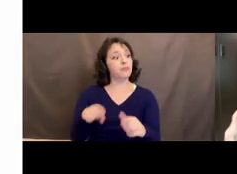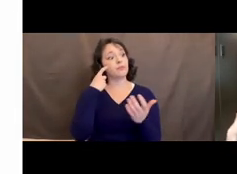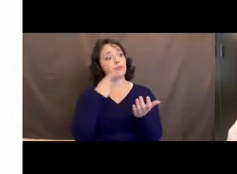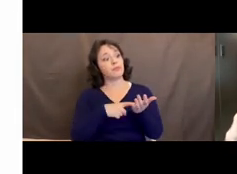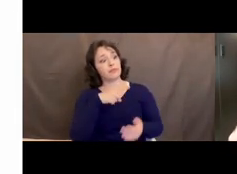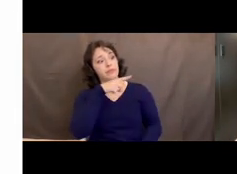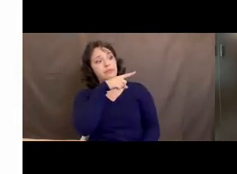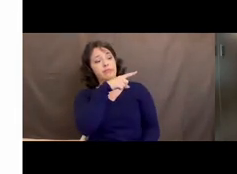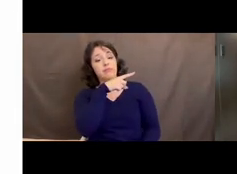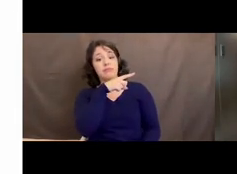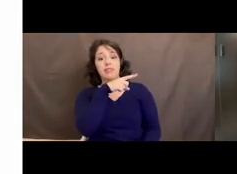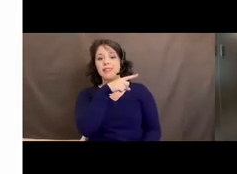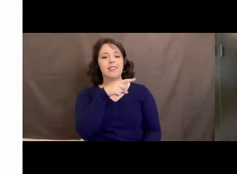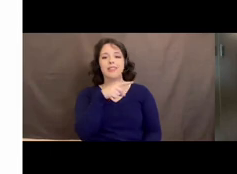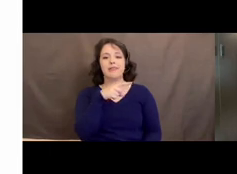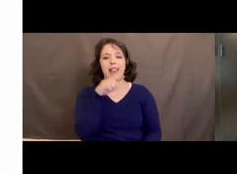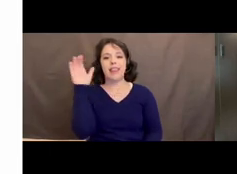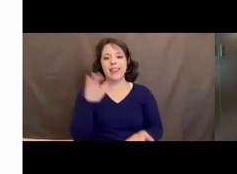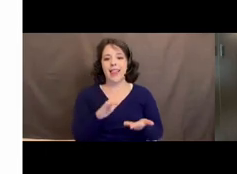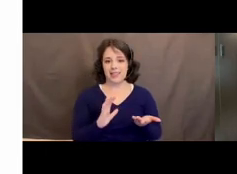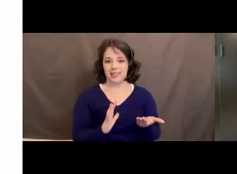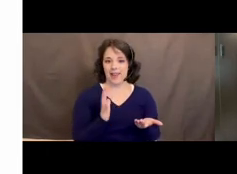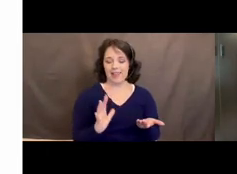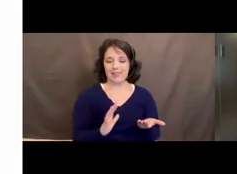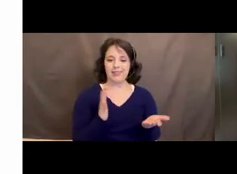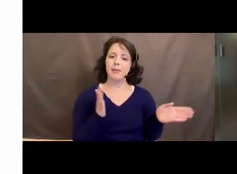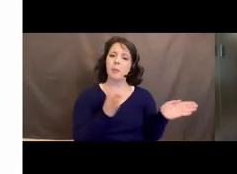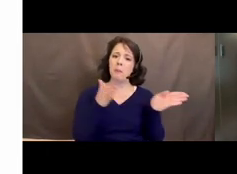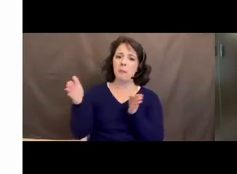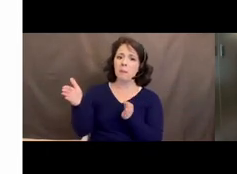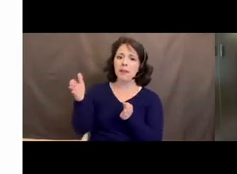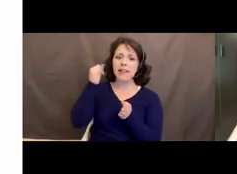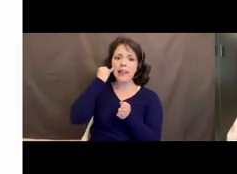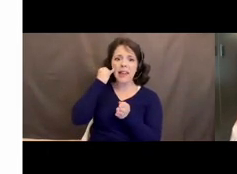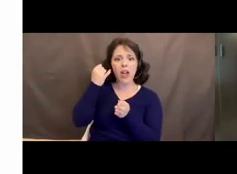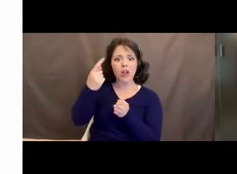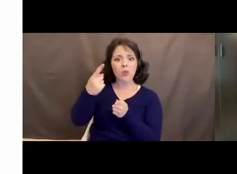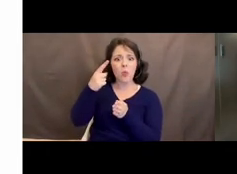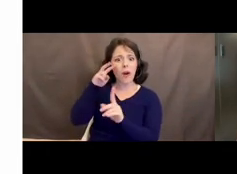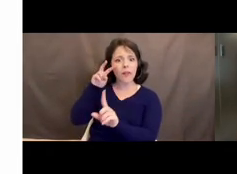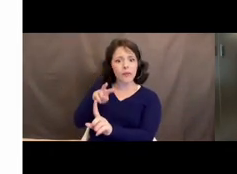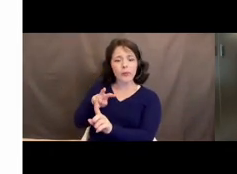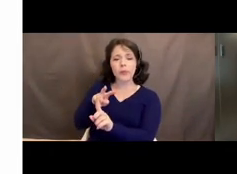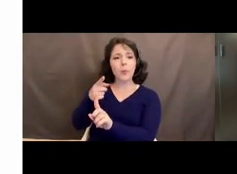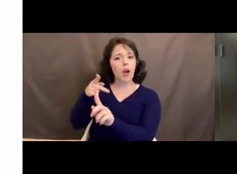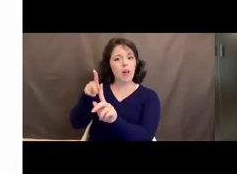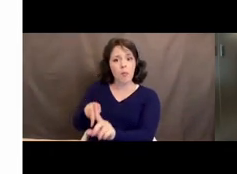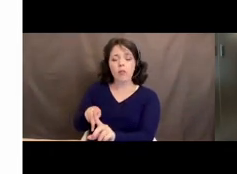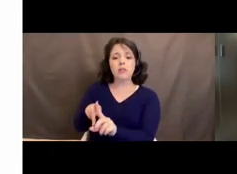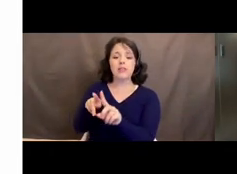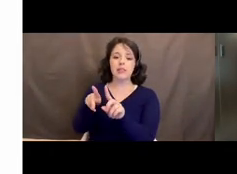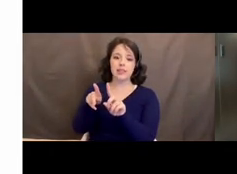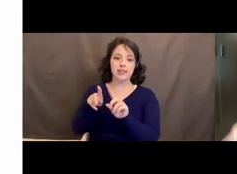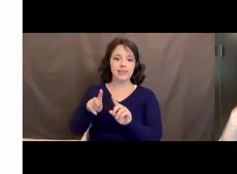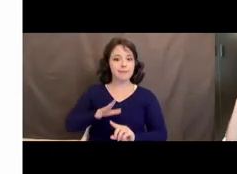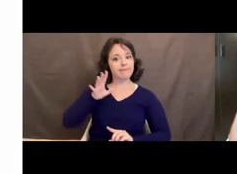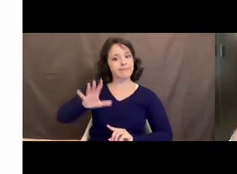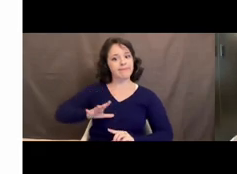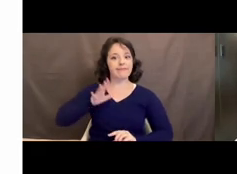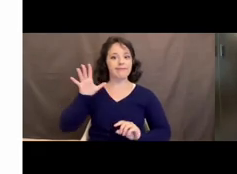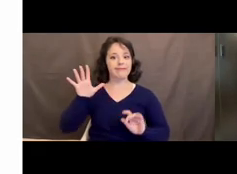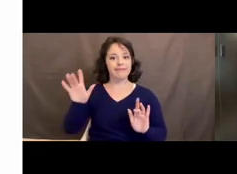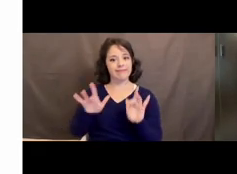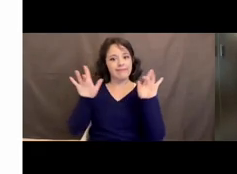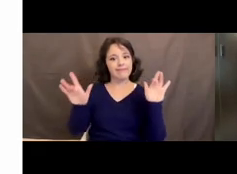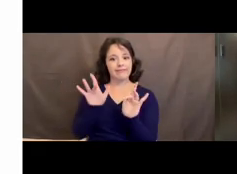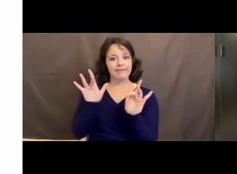seeing that nice fancy dashboard, which you can see if you click on each of those accounts, but you can also see it at a stepped back level. A